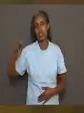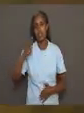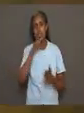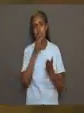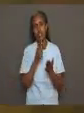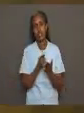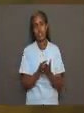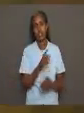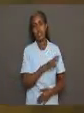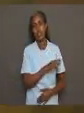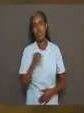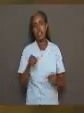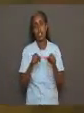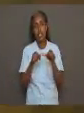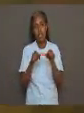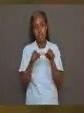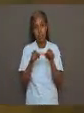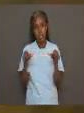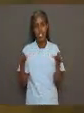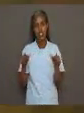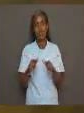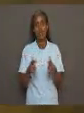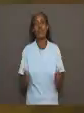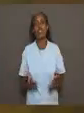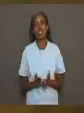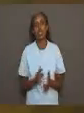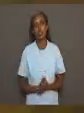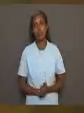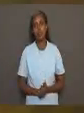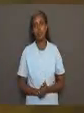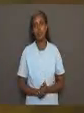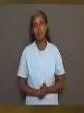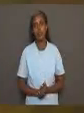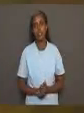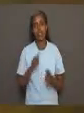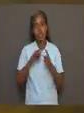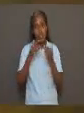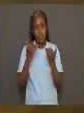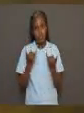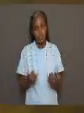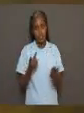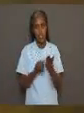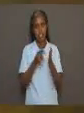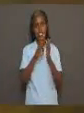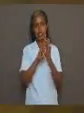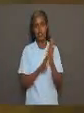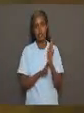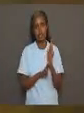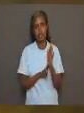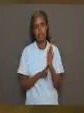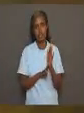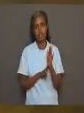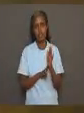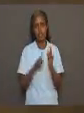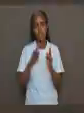data and measures of location. So far in this unit,